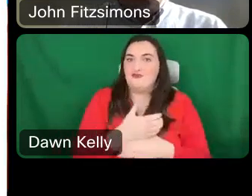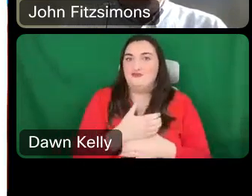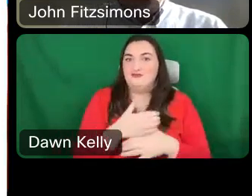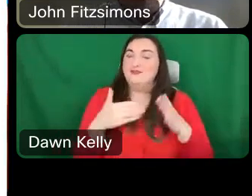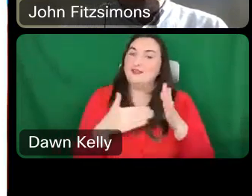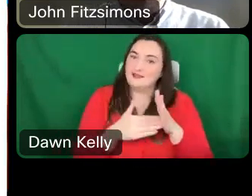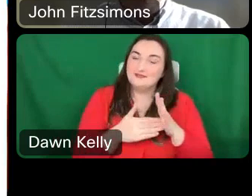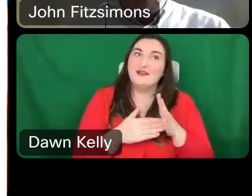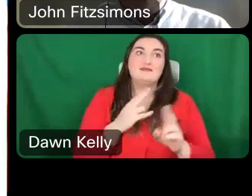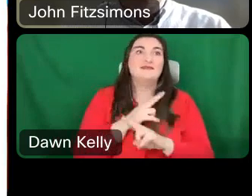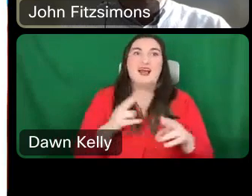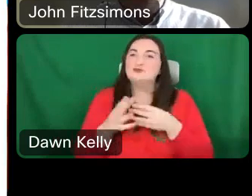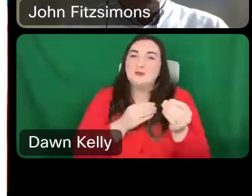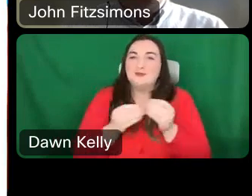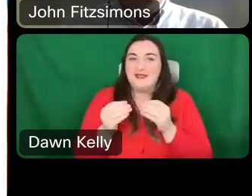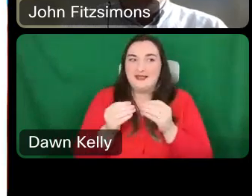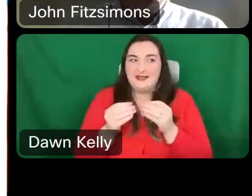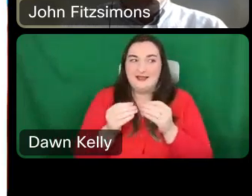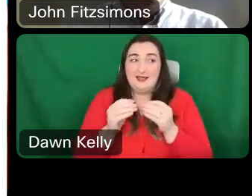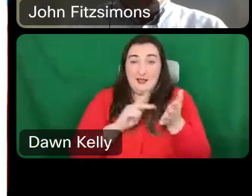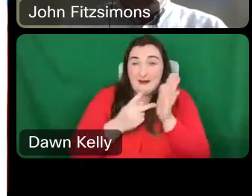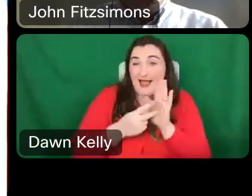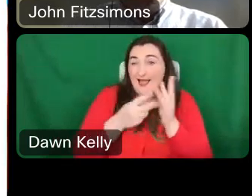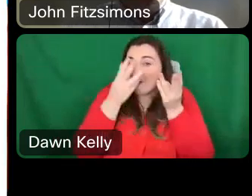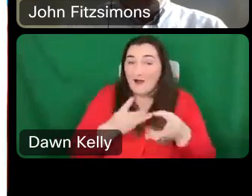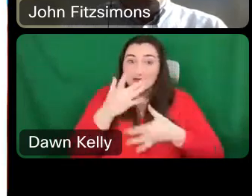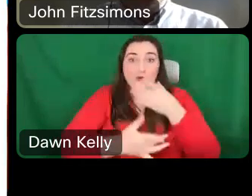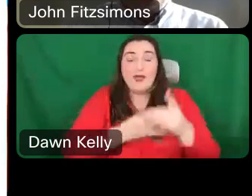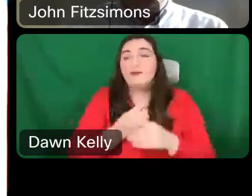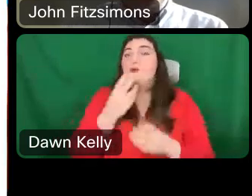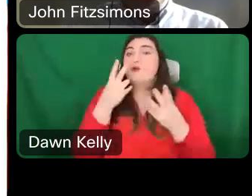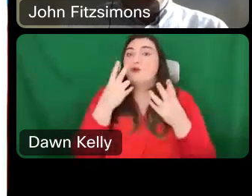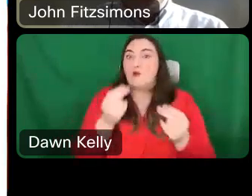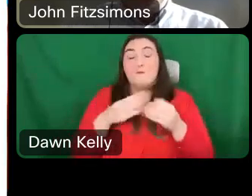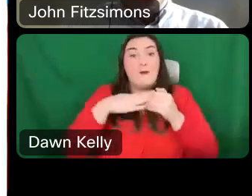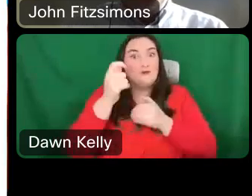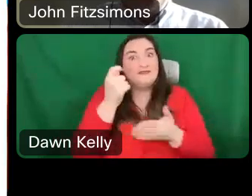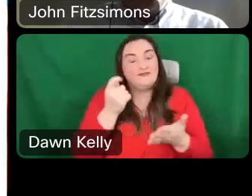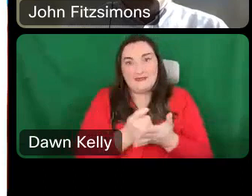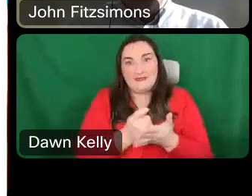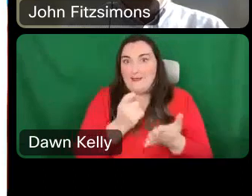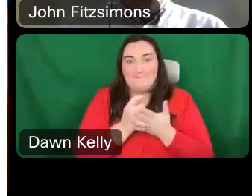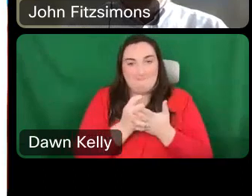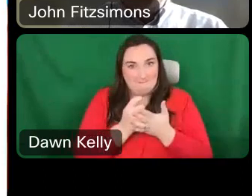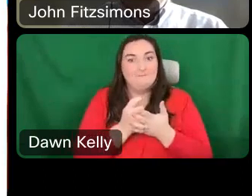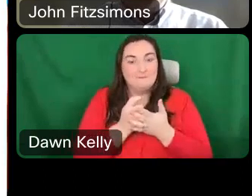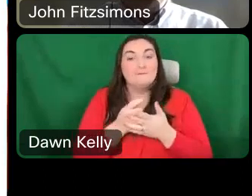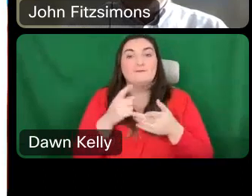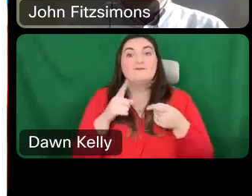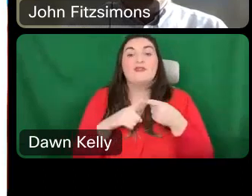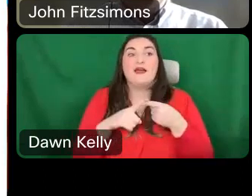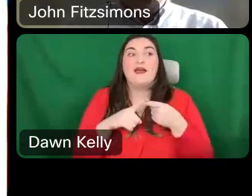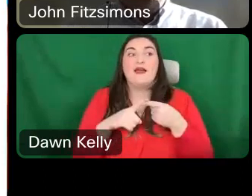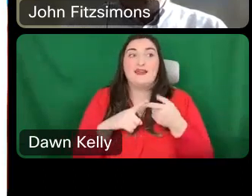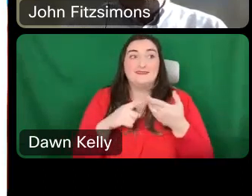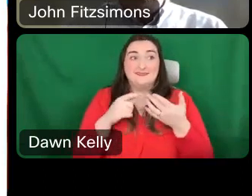That is not something that people intend, at least the vast majority of the time, and that the